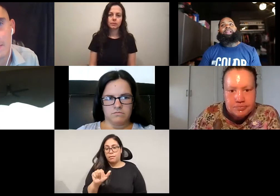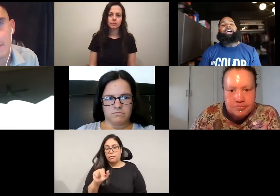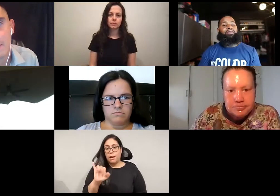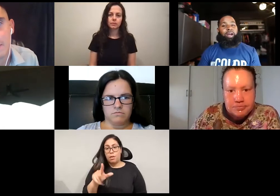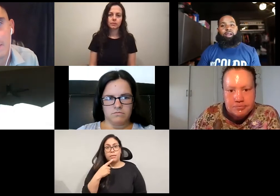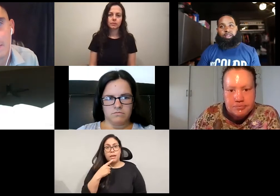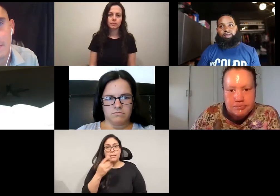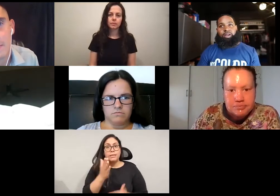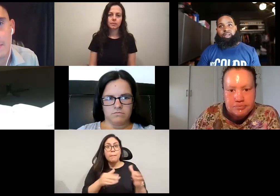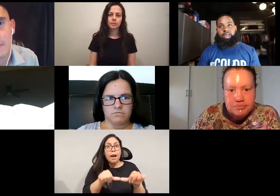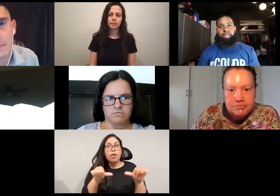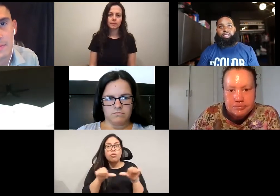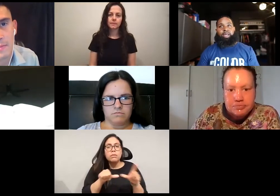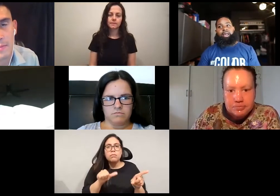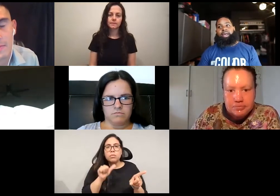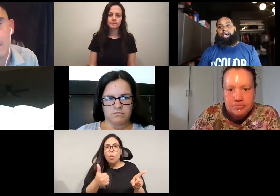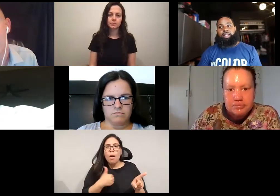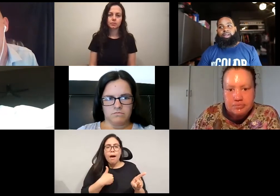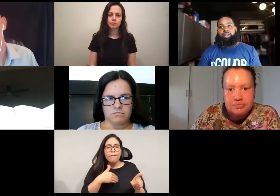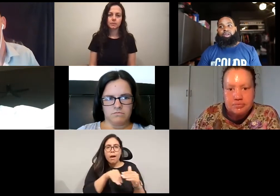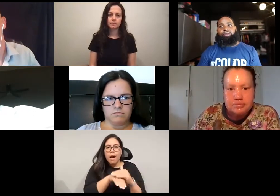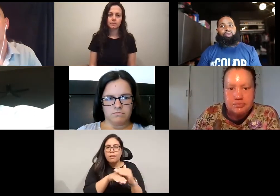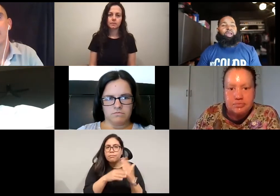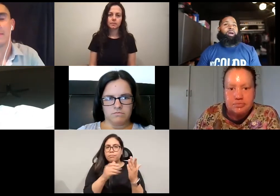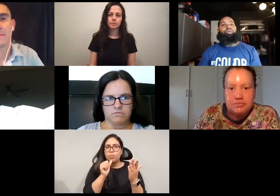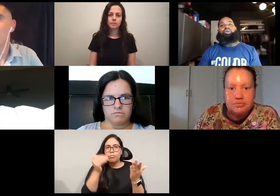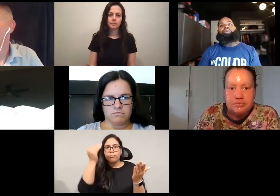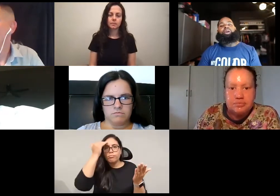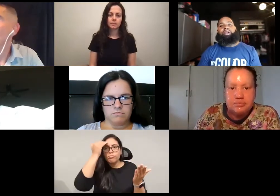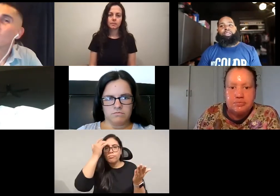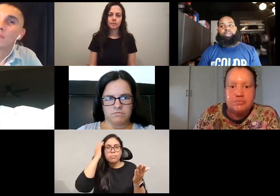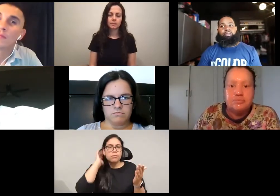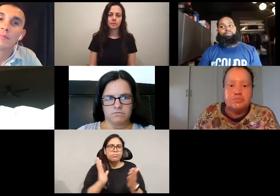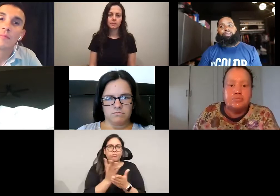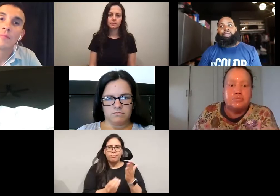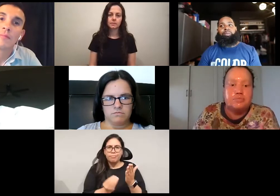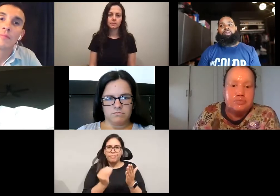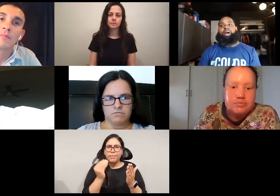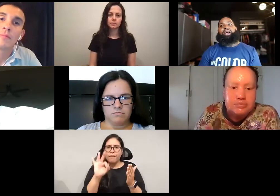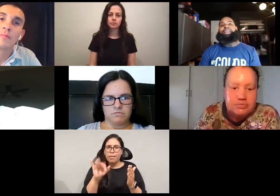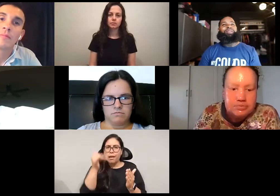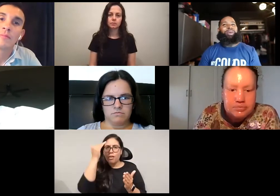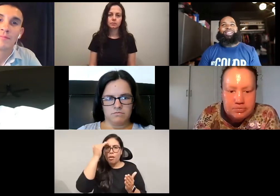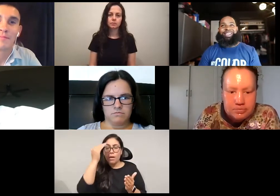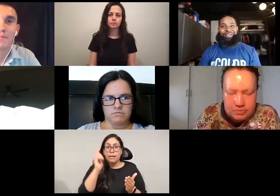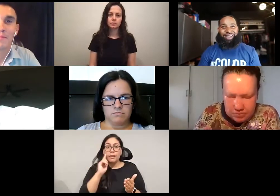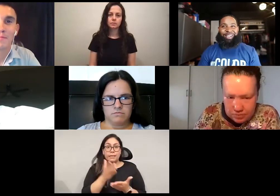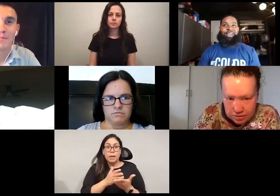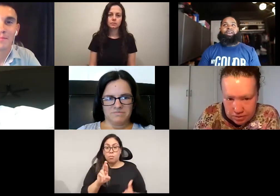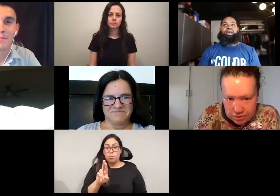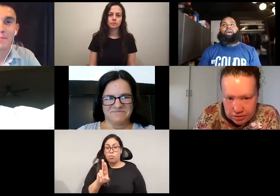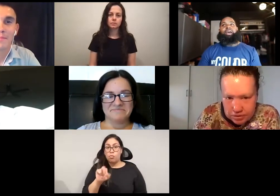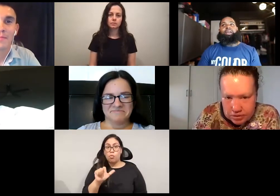a lack of knowledge of certain things. And, you think about the rural areas, some people might not even watch